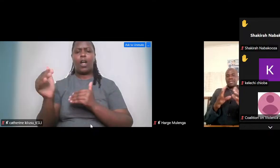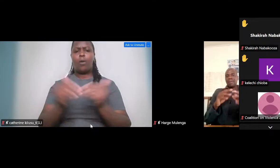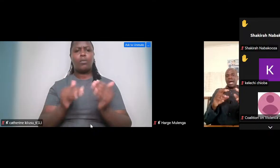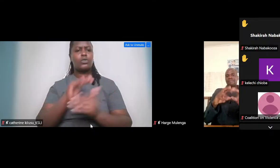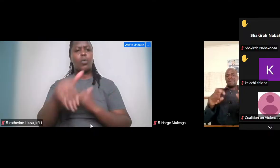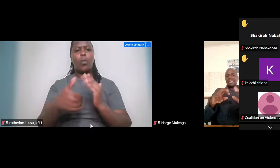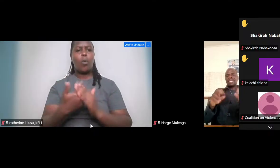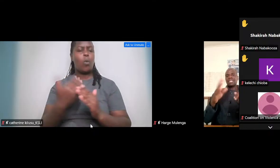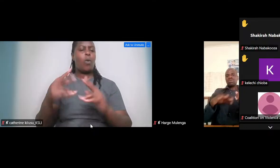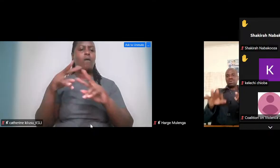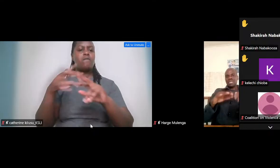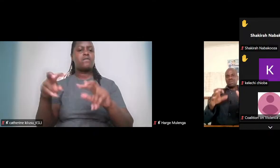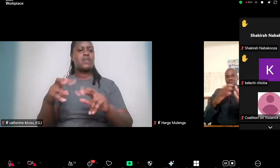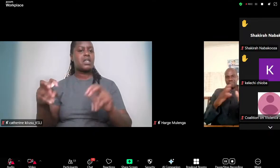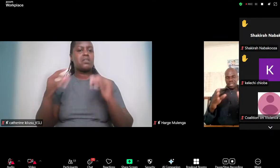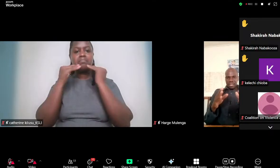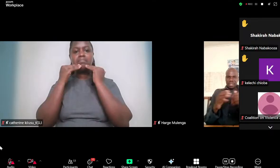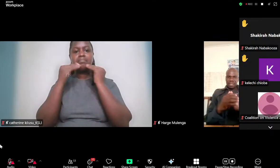cover.